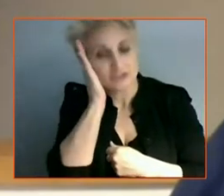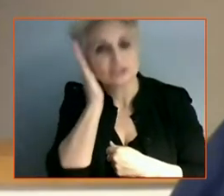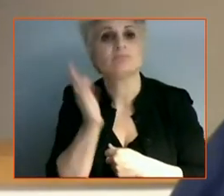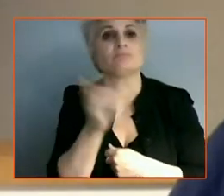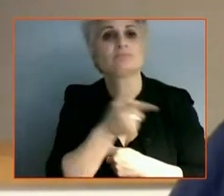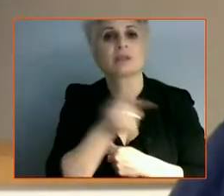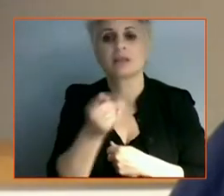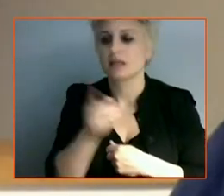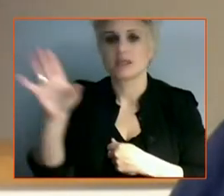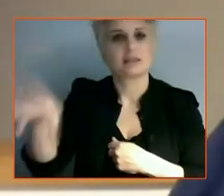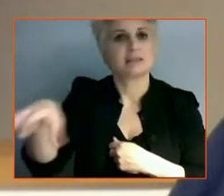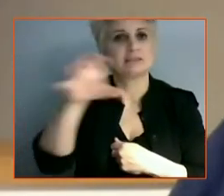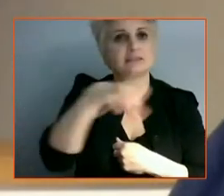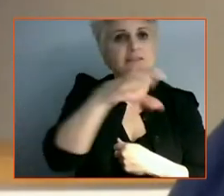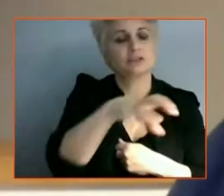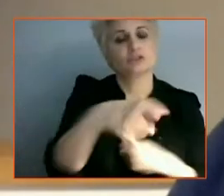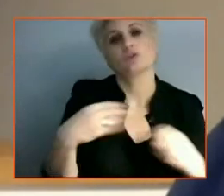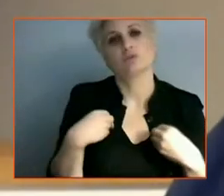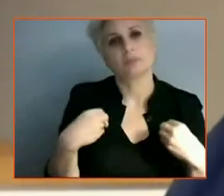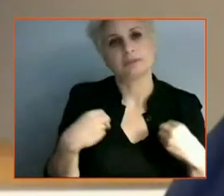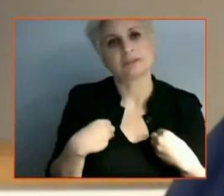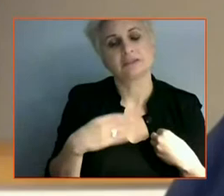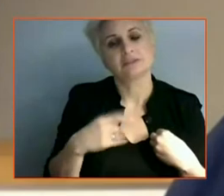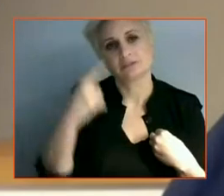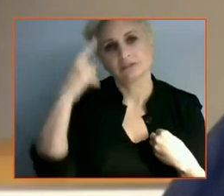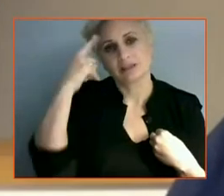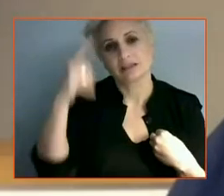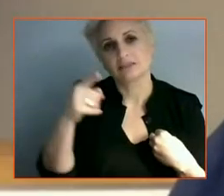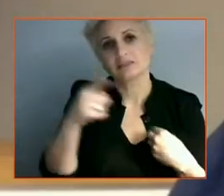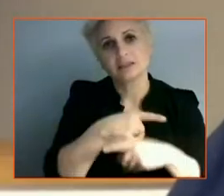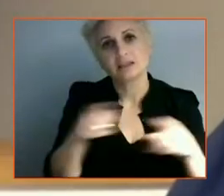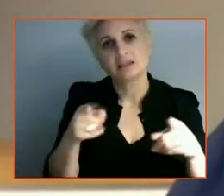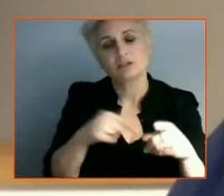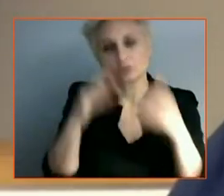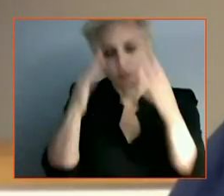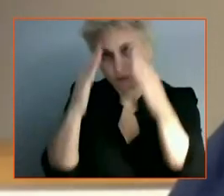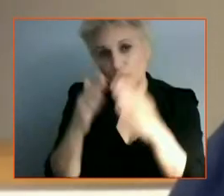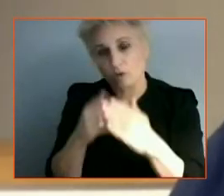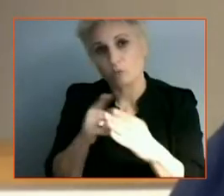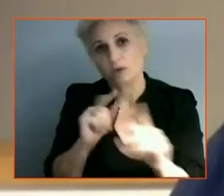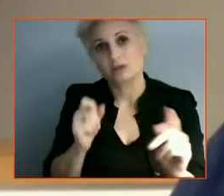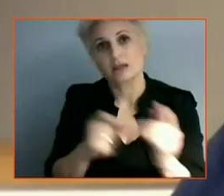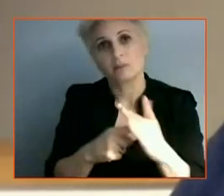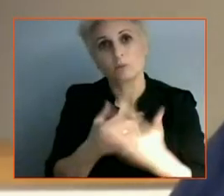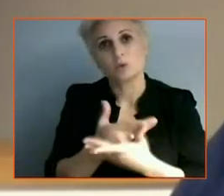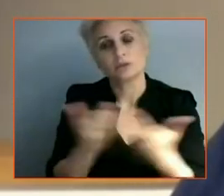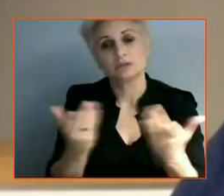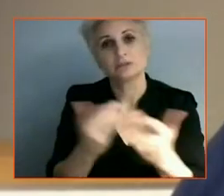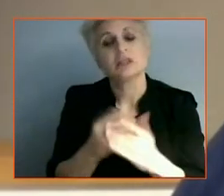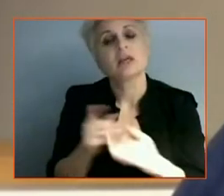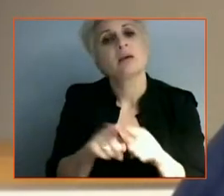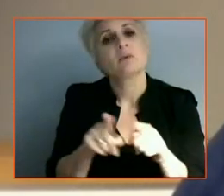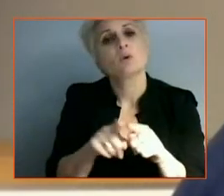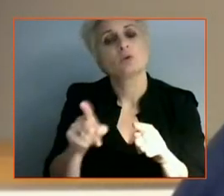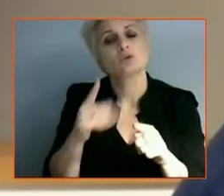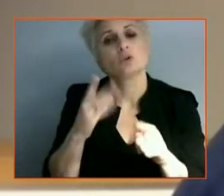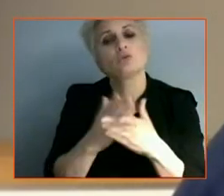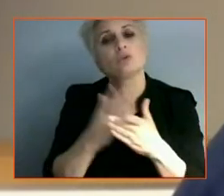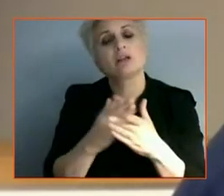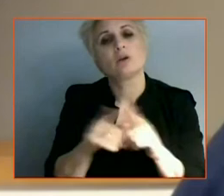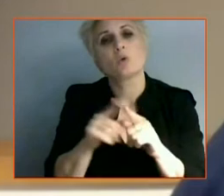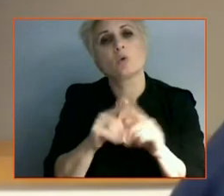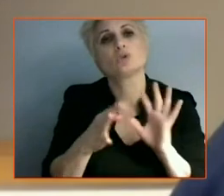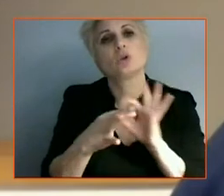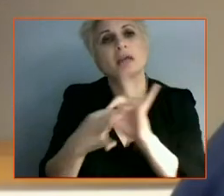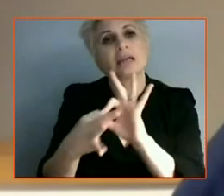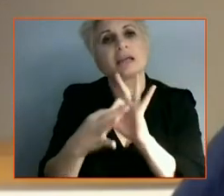around the revitalisation of our city centres, of getting people not just back to normal, but actually engaging in,